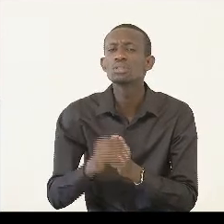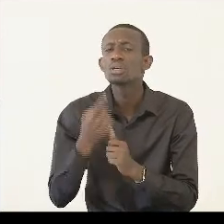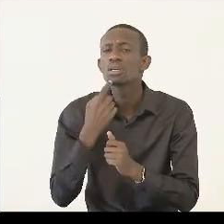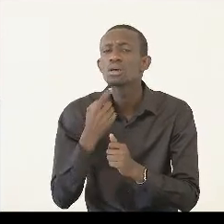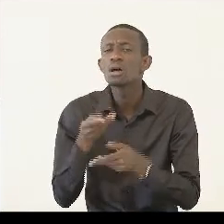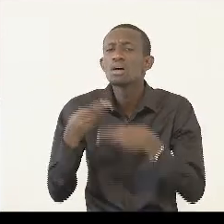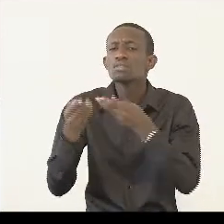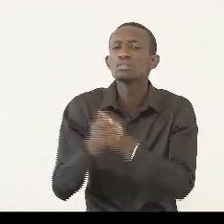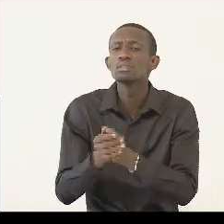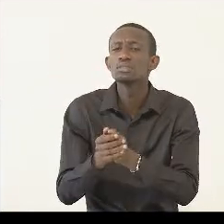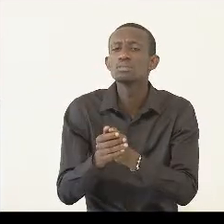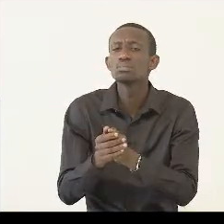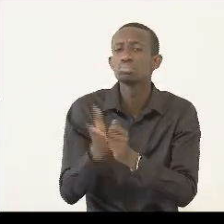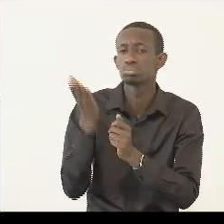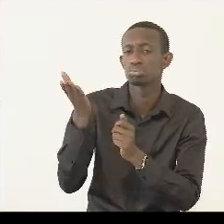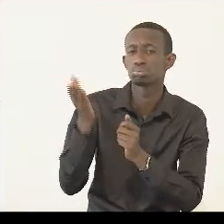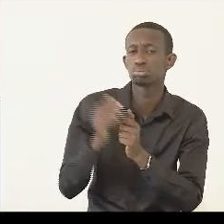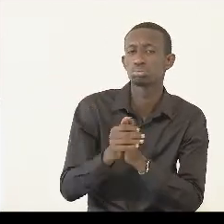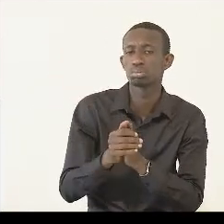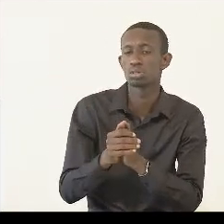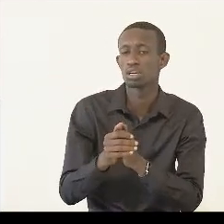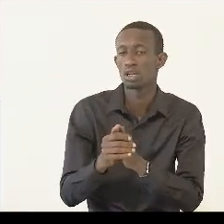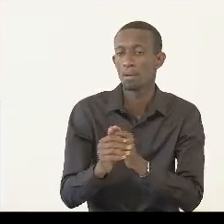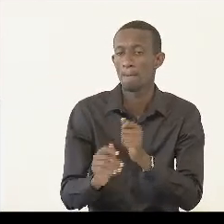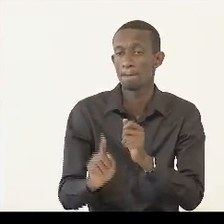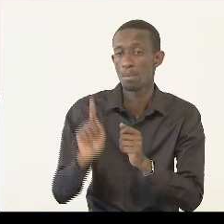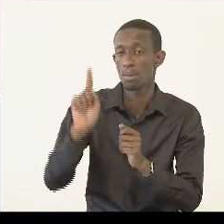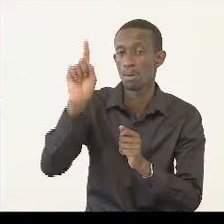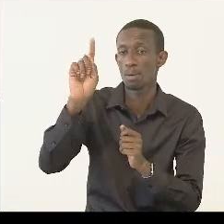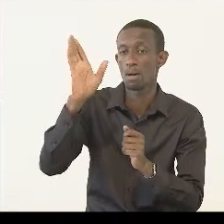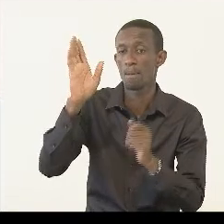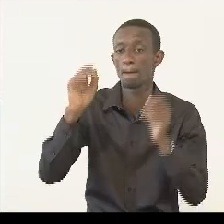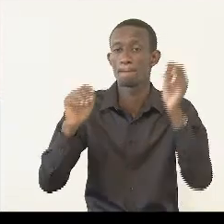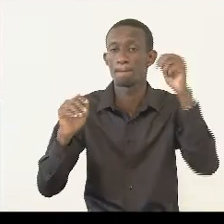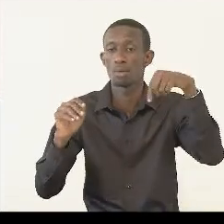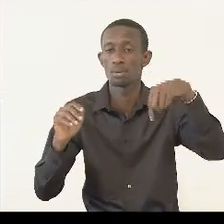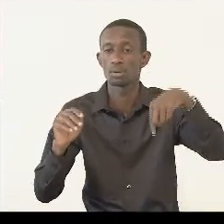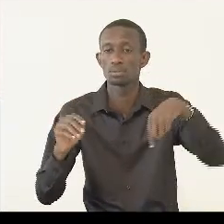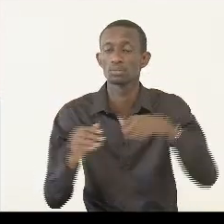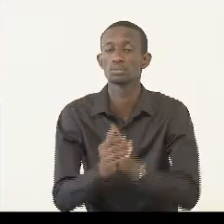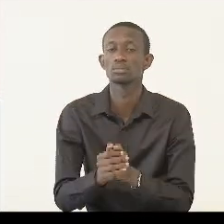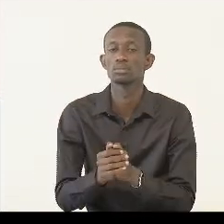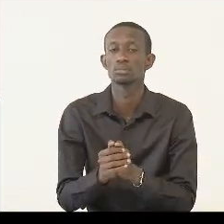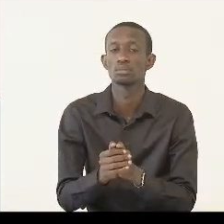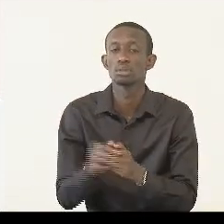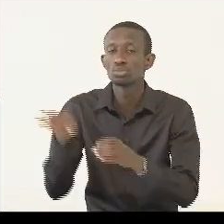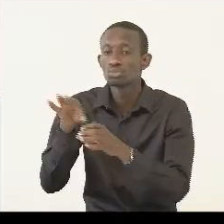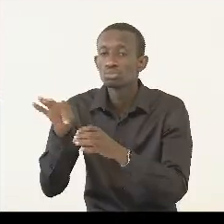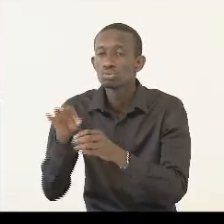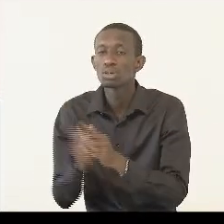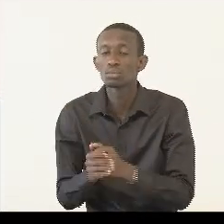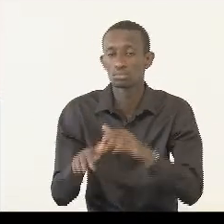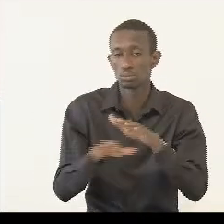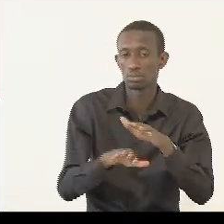DNA. Climb up, go down, sugars, bases,